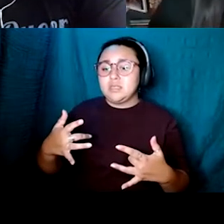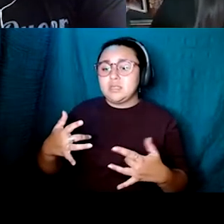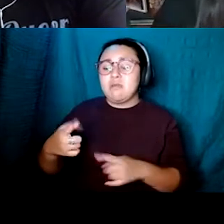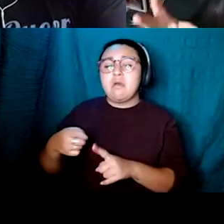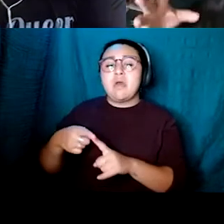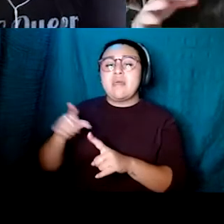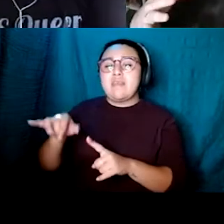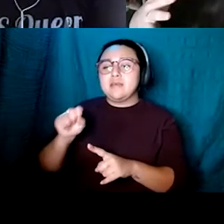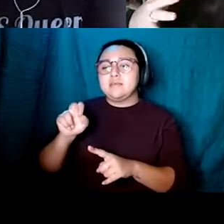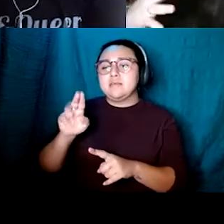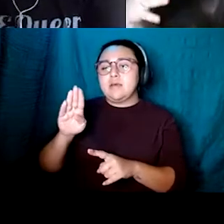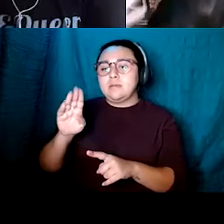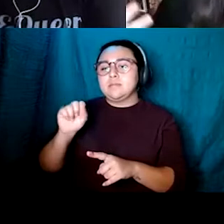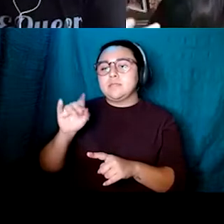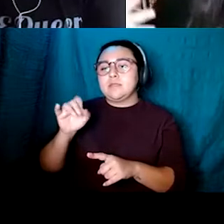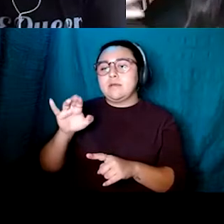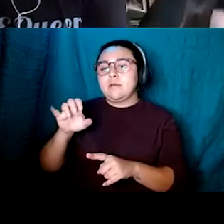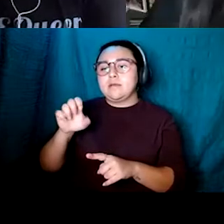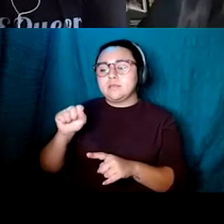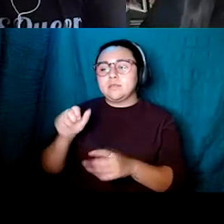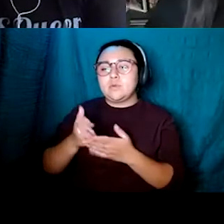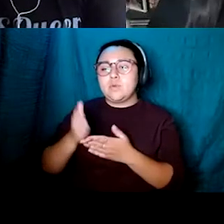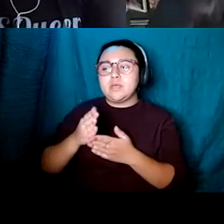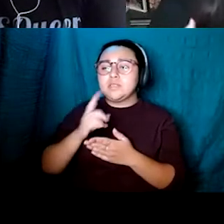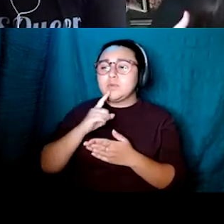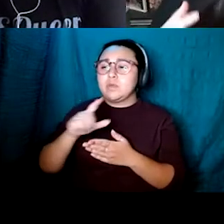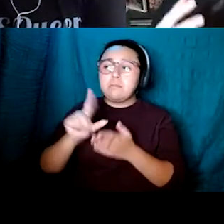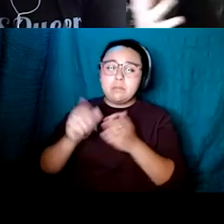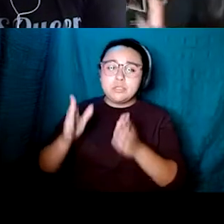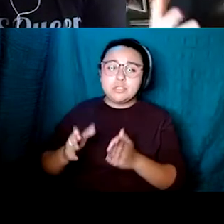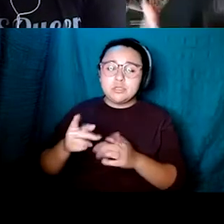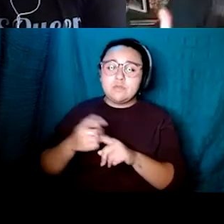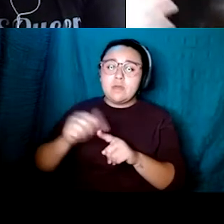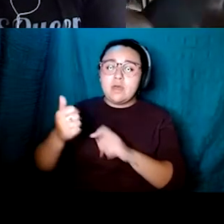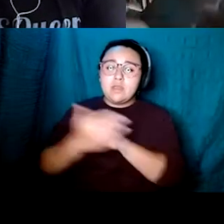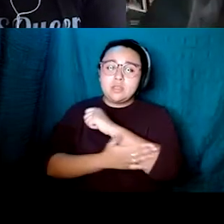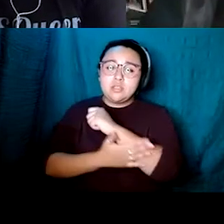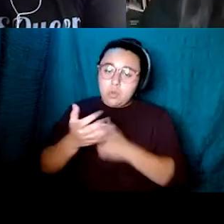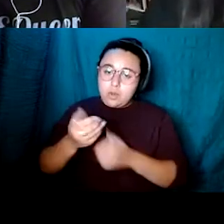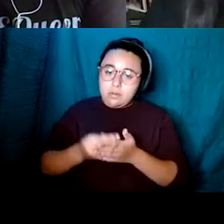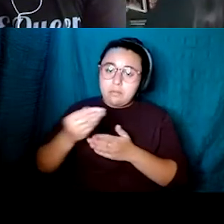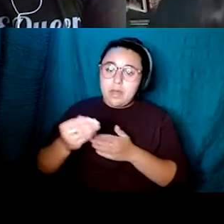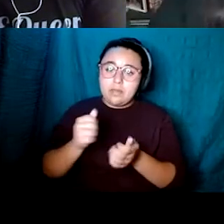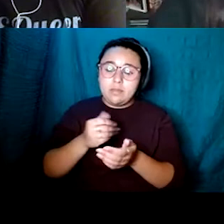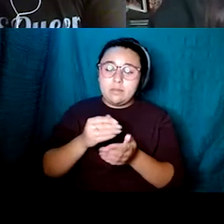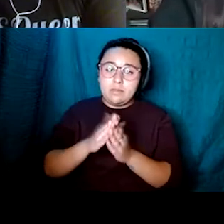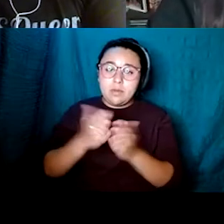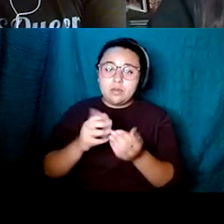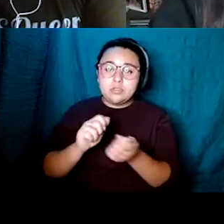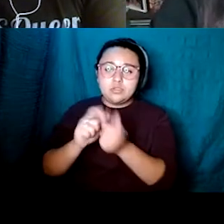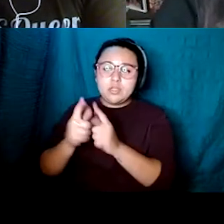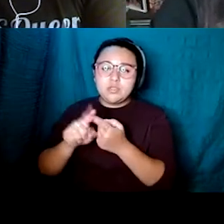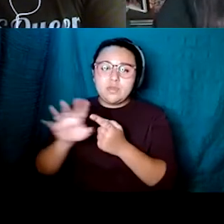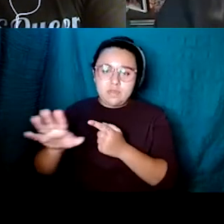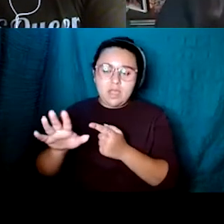thing. So that has to do with typically if publishers from other countries essentially want to like purchase the book to get it translated into their respective language.